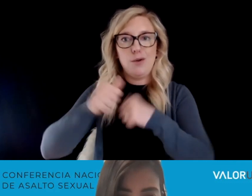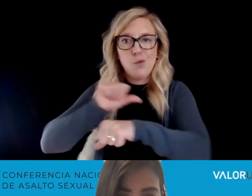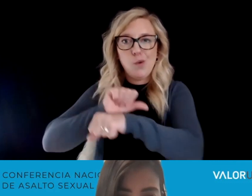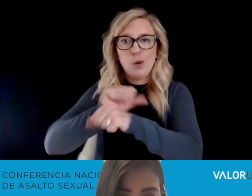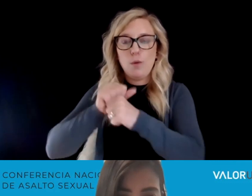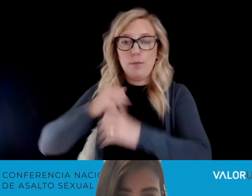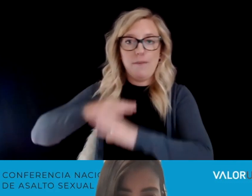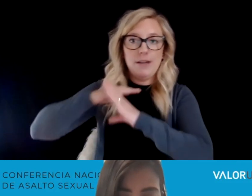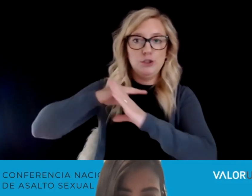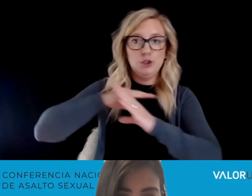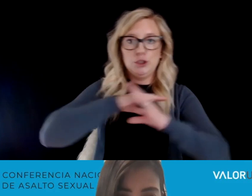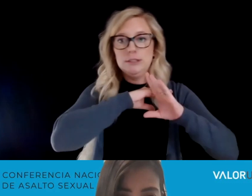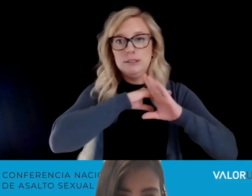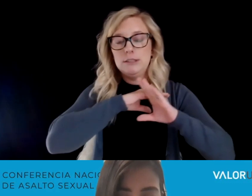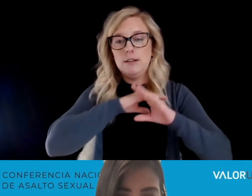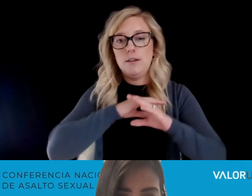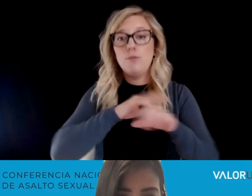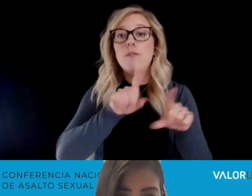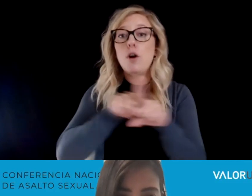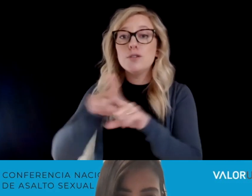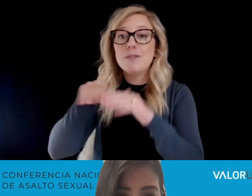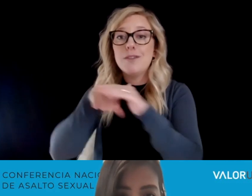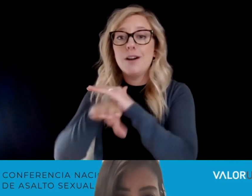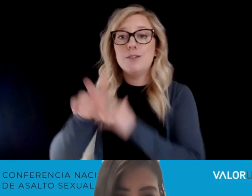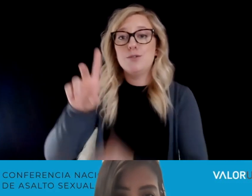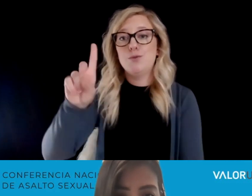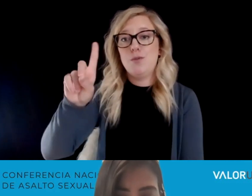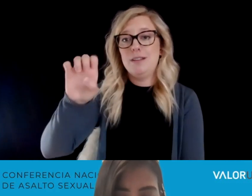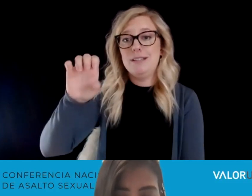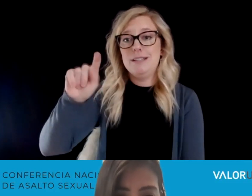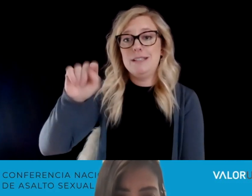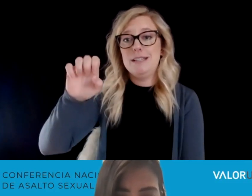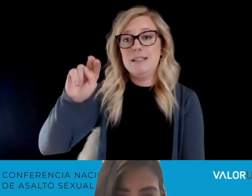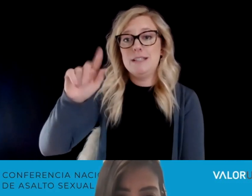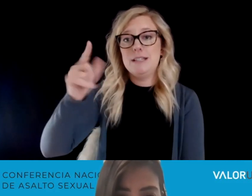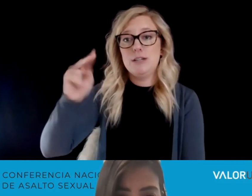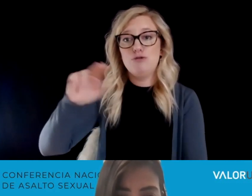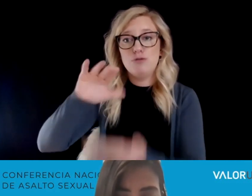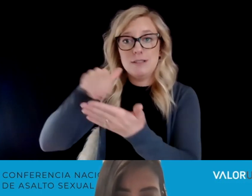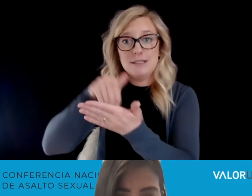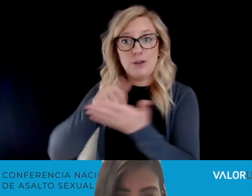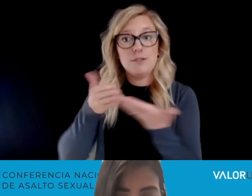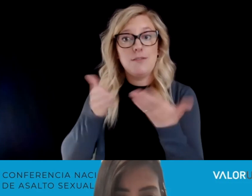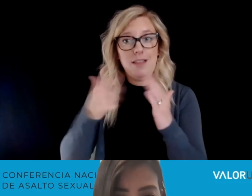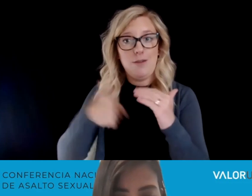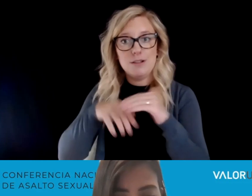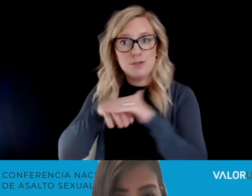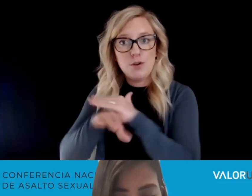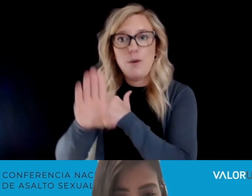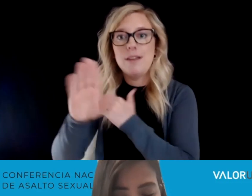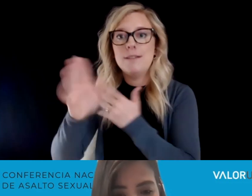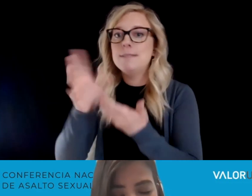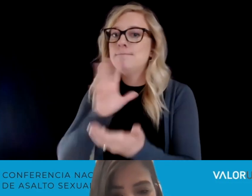We've also gone to the detention centers. They've also allowed us to go in and to speak with the detainees.